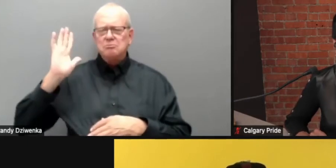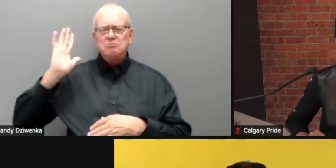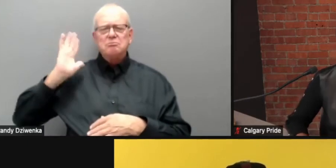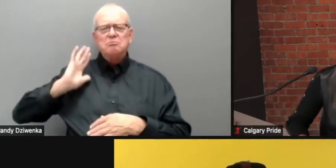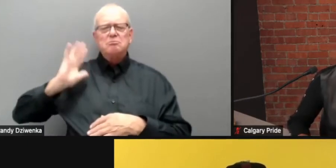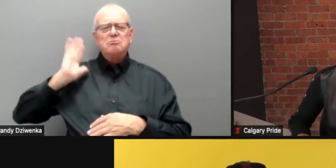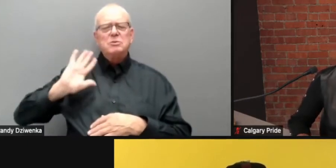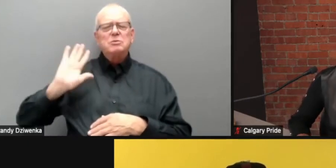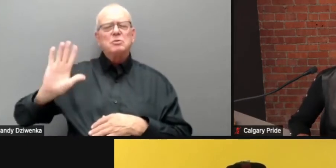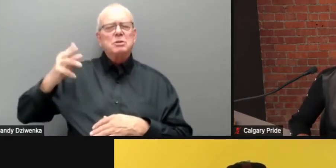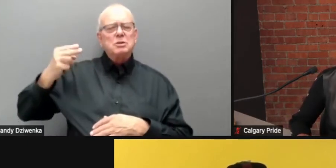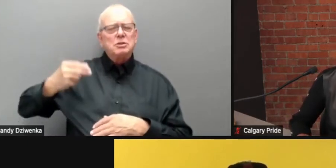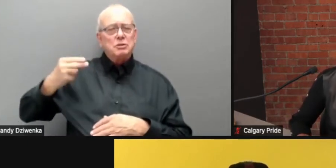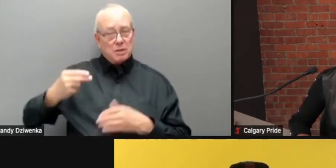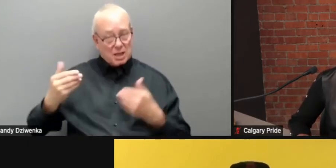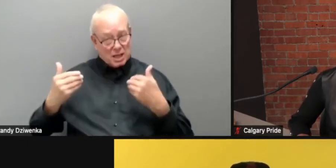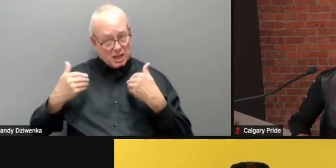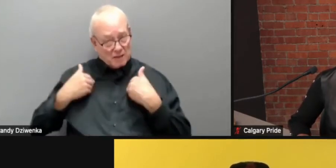along the way?